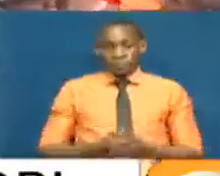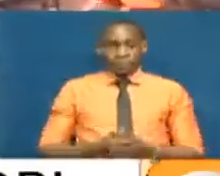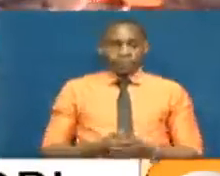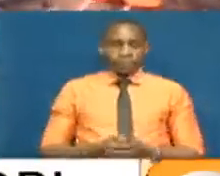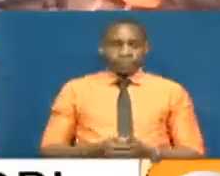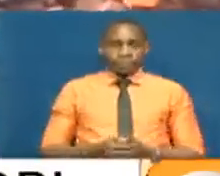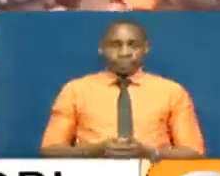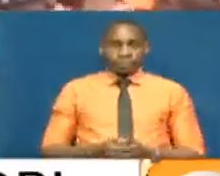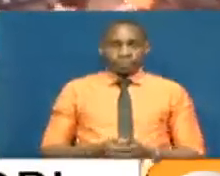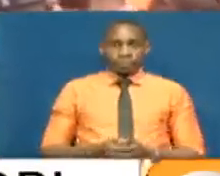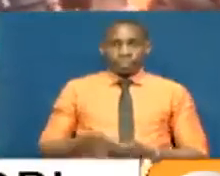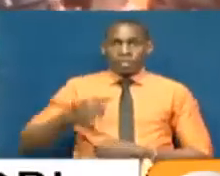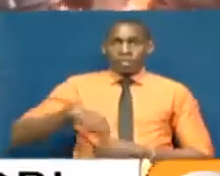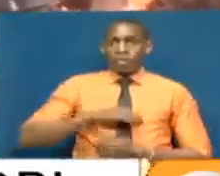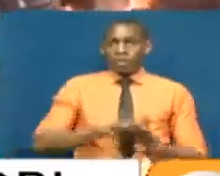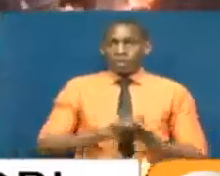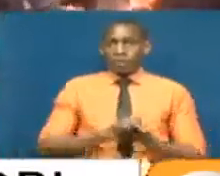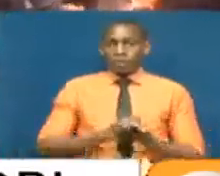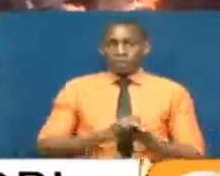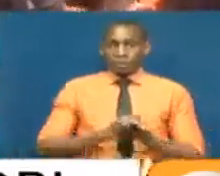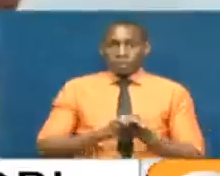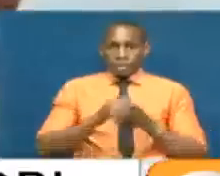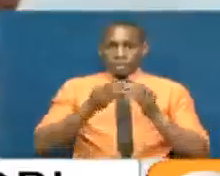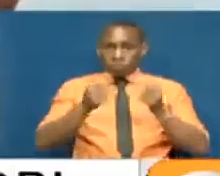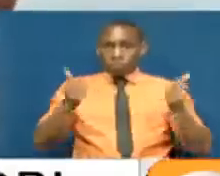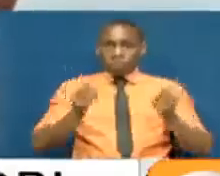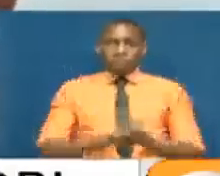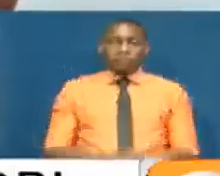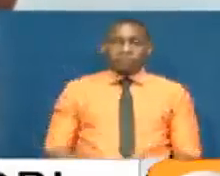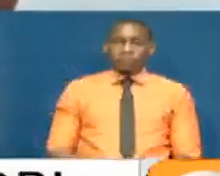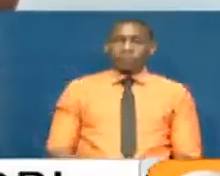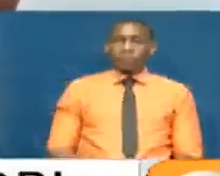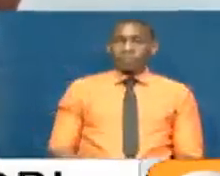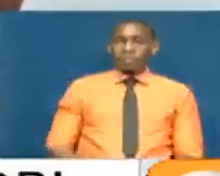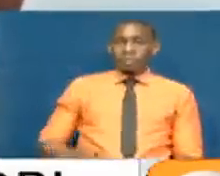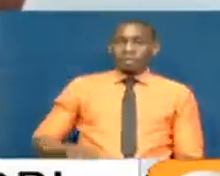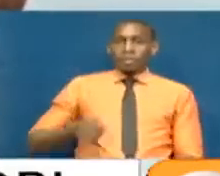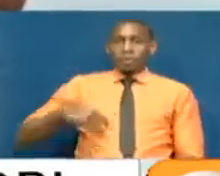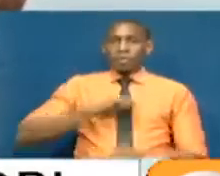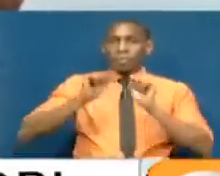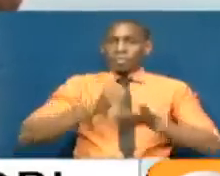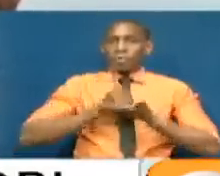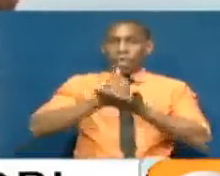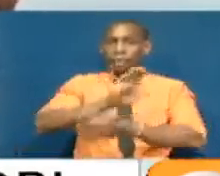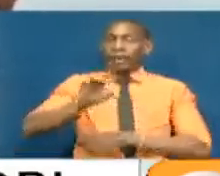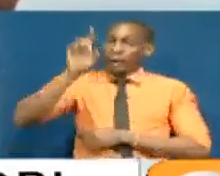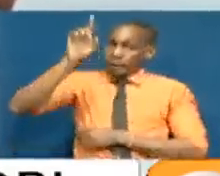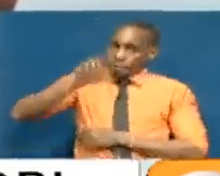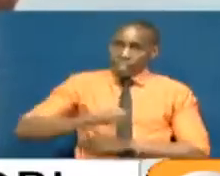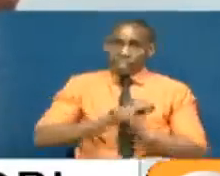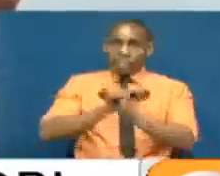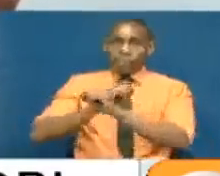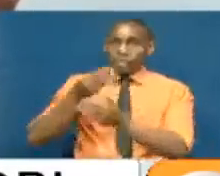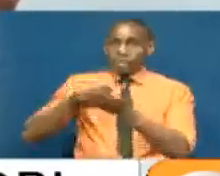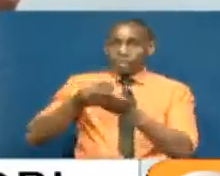panaponia pana, tuko na njia ya kupita hapo. Ndivyo tuweze kuwasaidia. Lazima tulinde